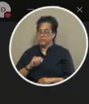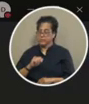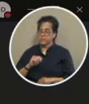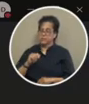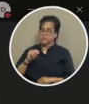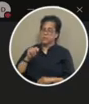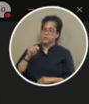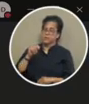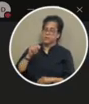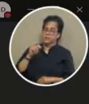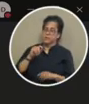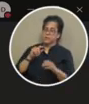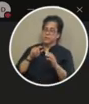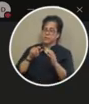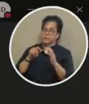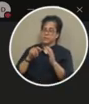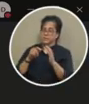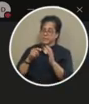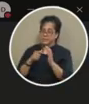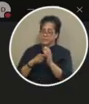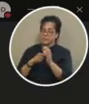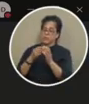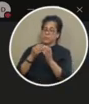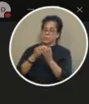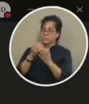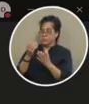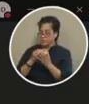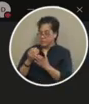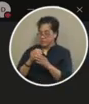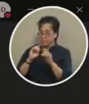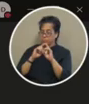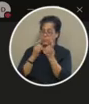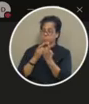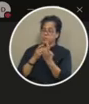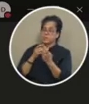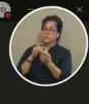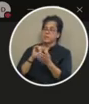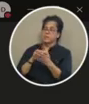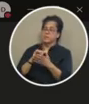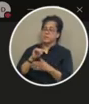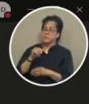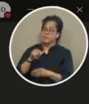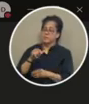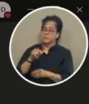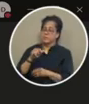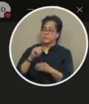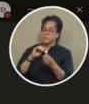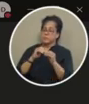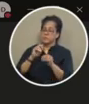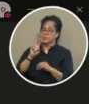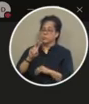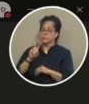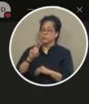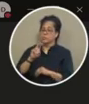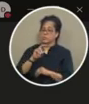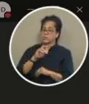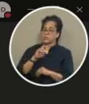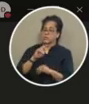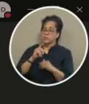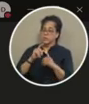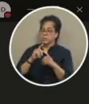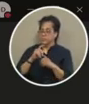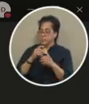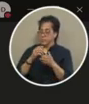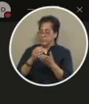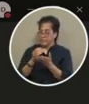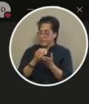This is Paula Salas from Purchasing and Strategic Sourcing. The strategic goal for this item is number 2, set the standard for a safe and secure